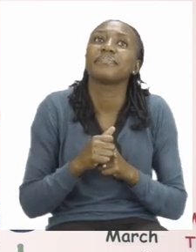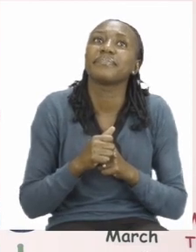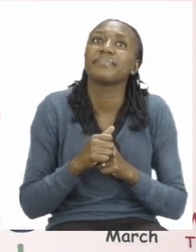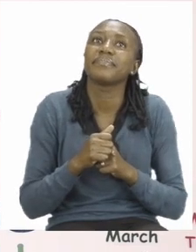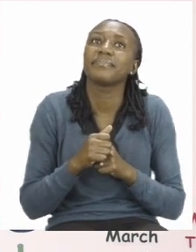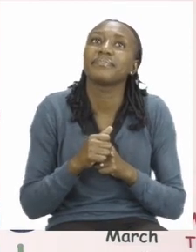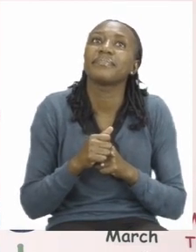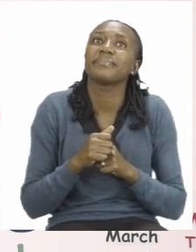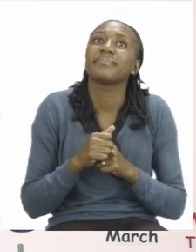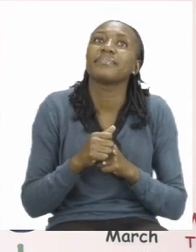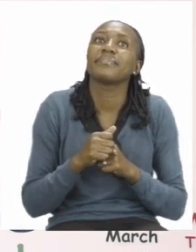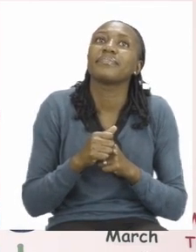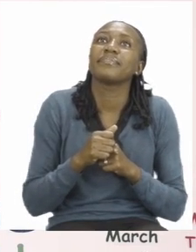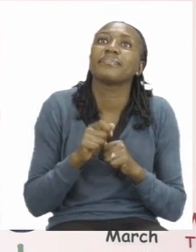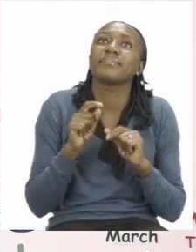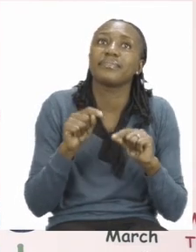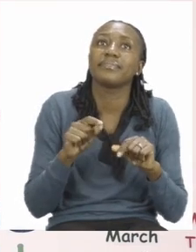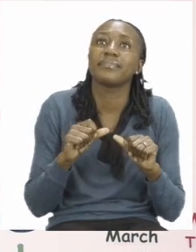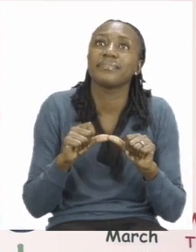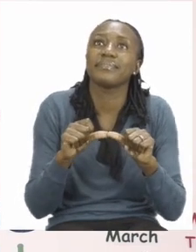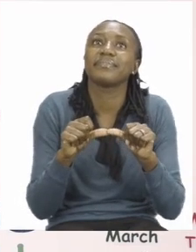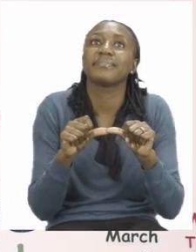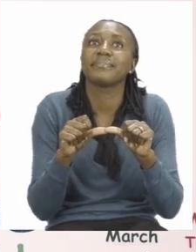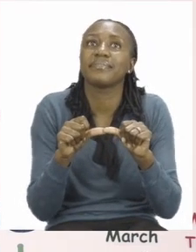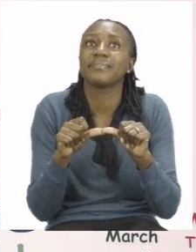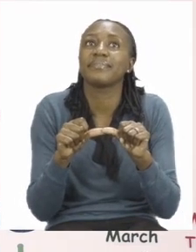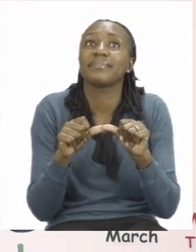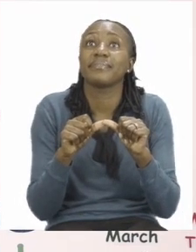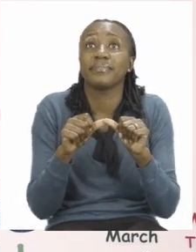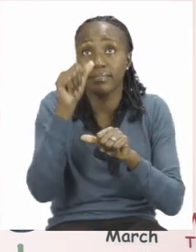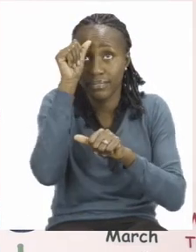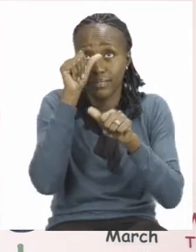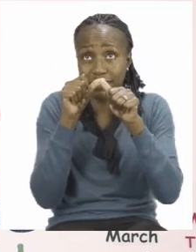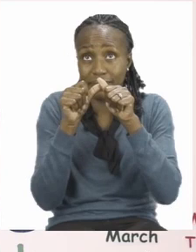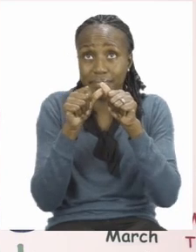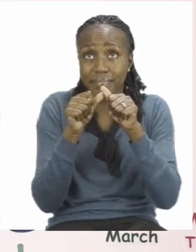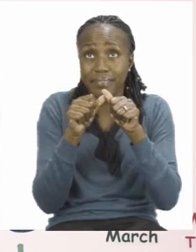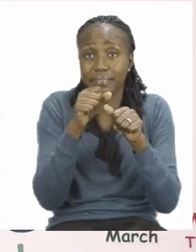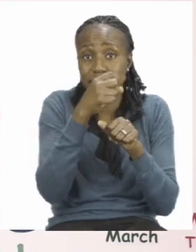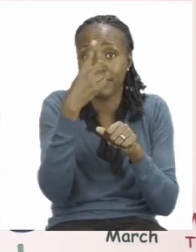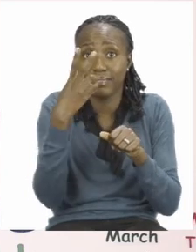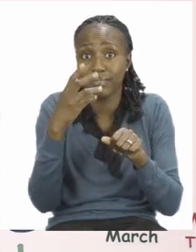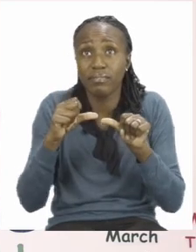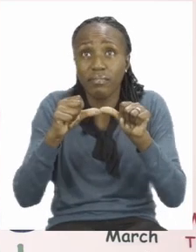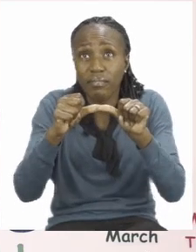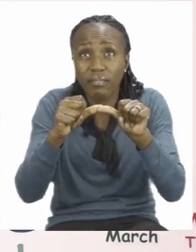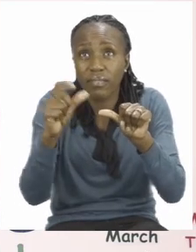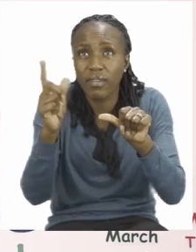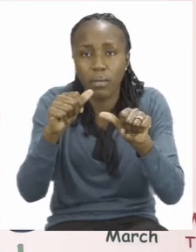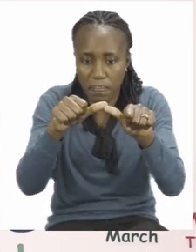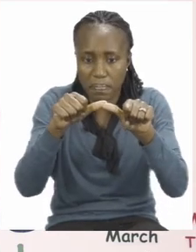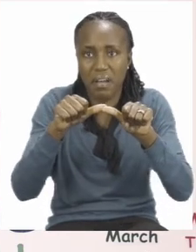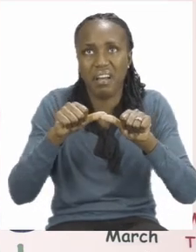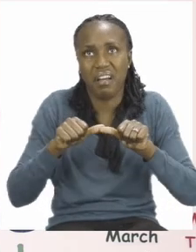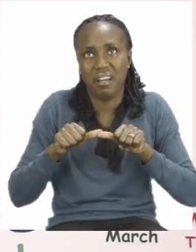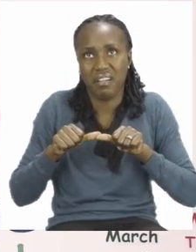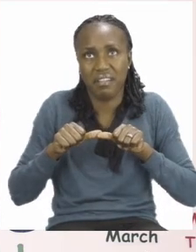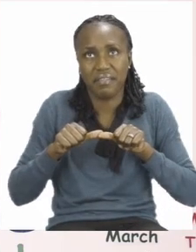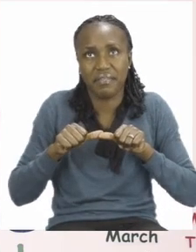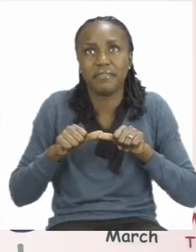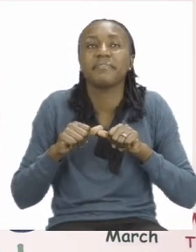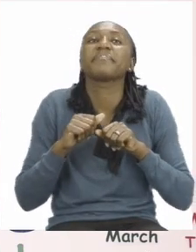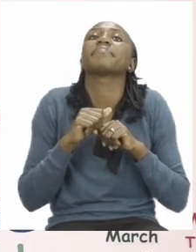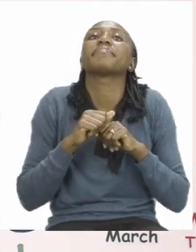Now let's find the next one. Remember, we are counting going backwards. So 70 is